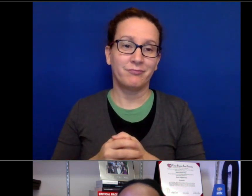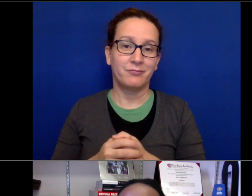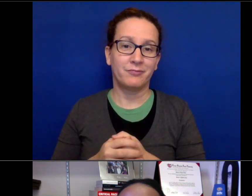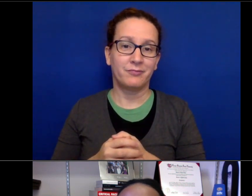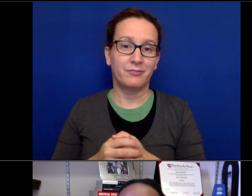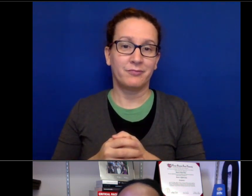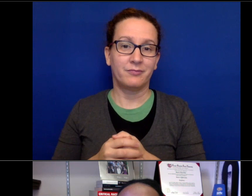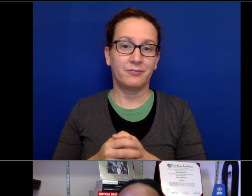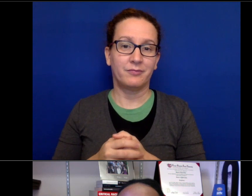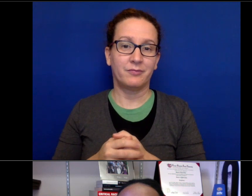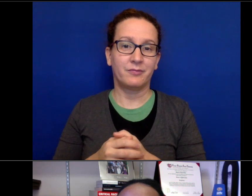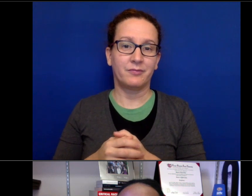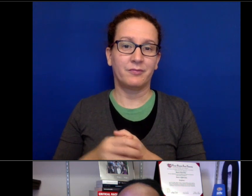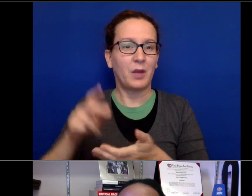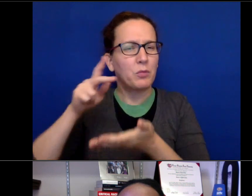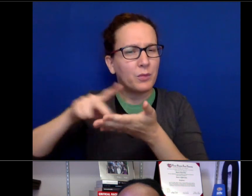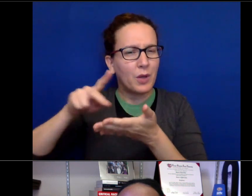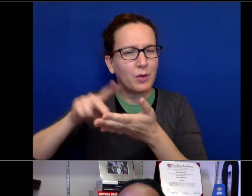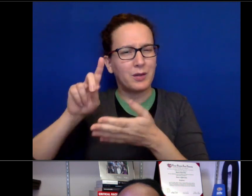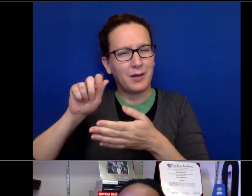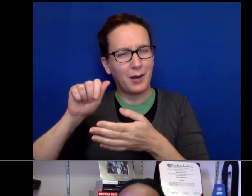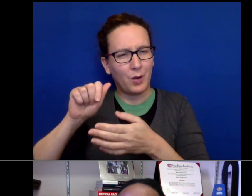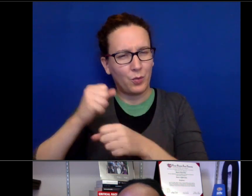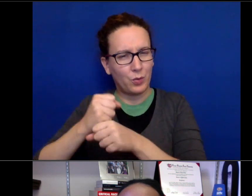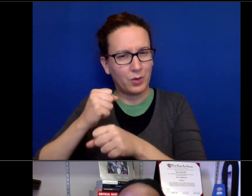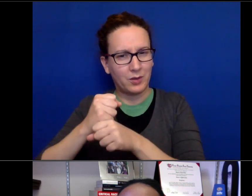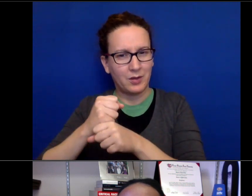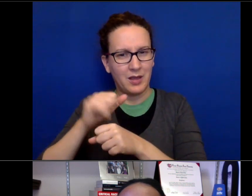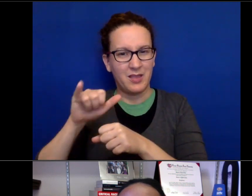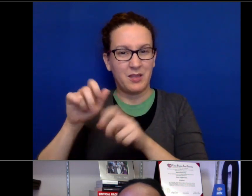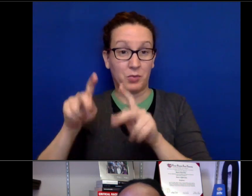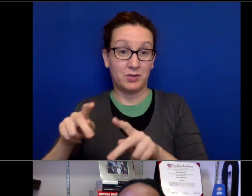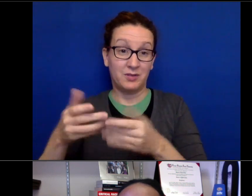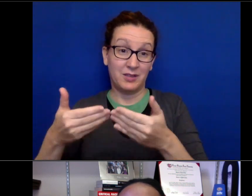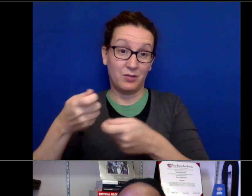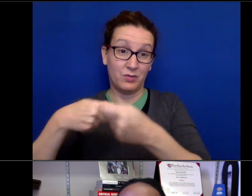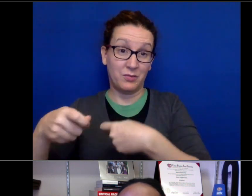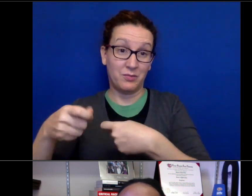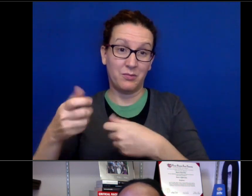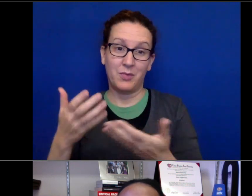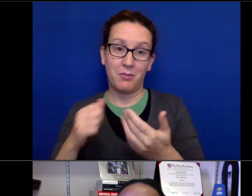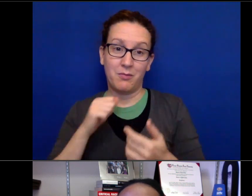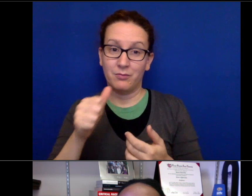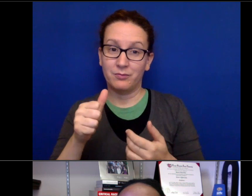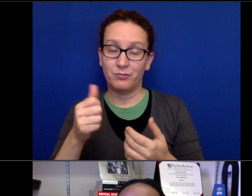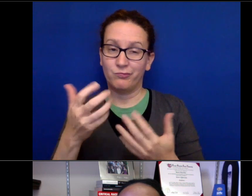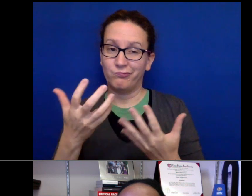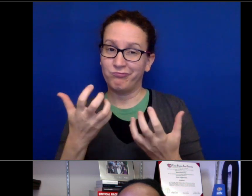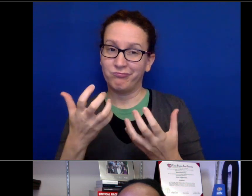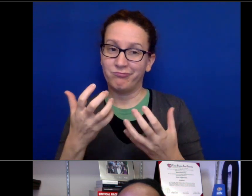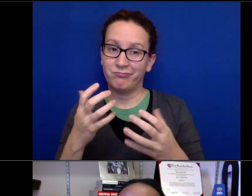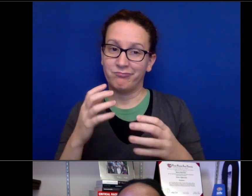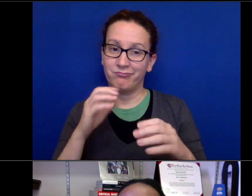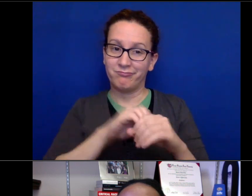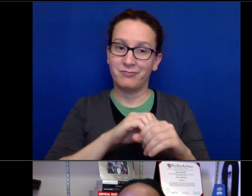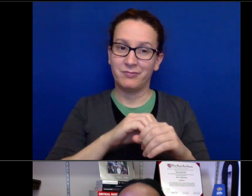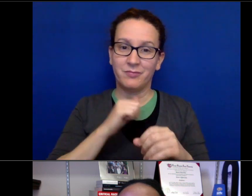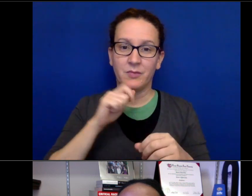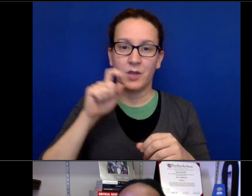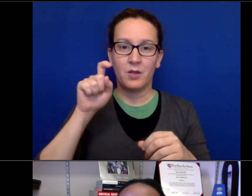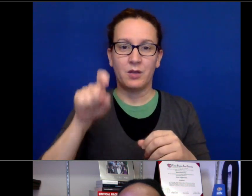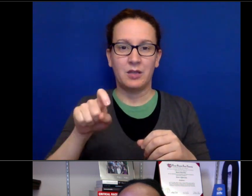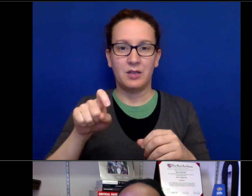for some clerical data work, chances are that person is substitutable. Then you may not necessarily want to. You certainly don't need to